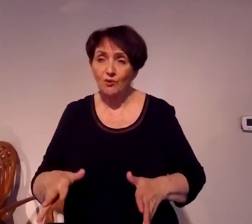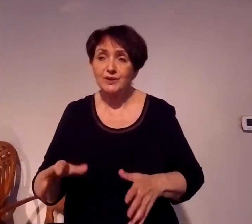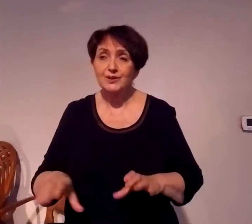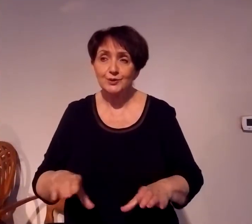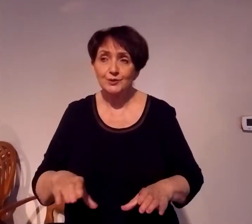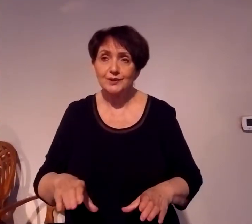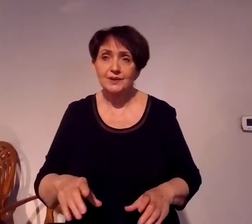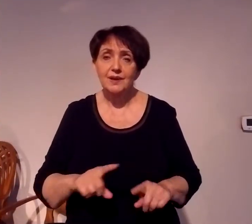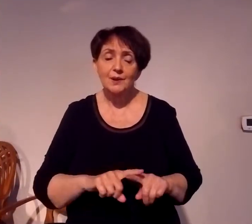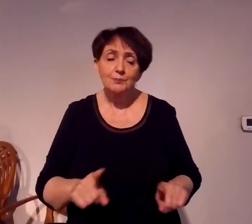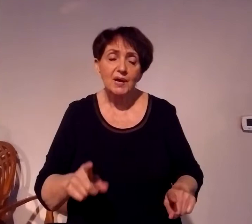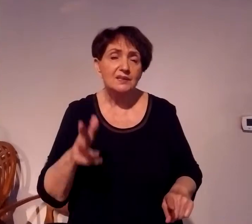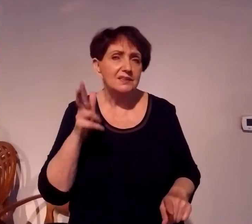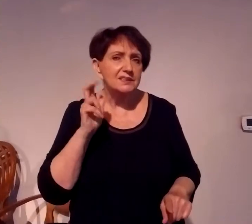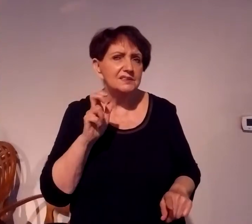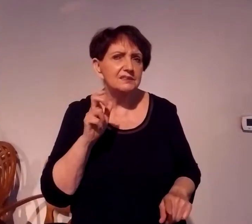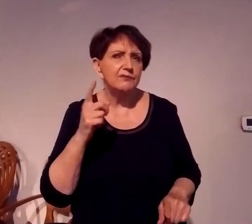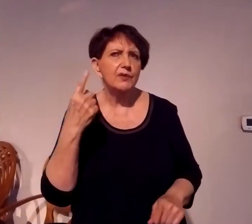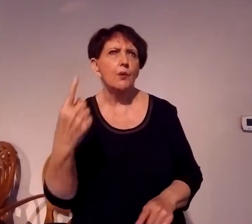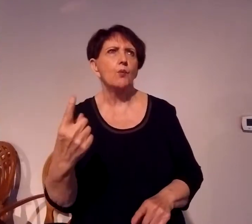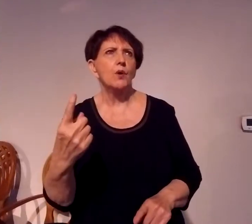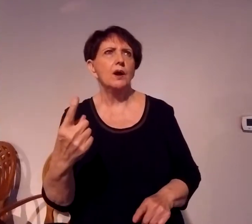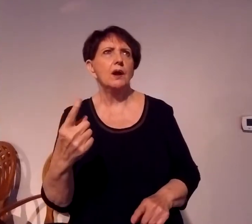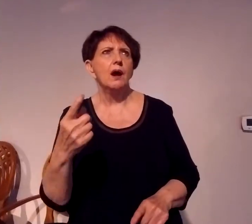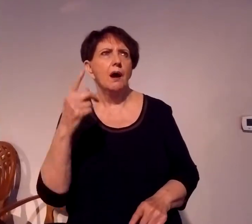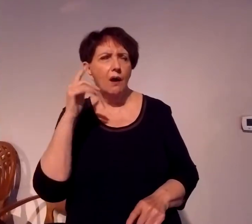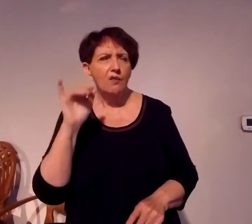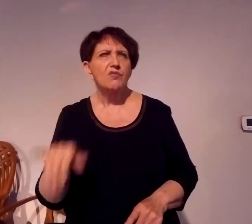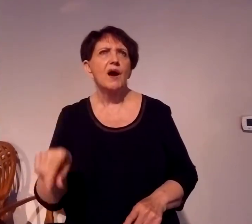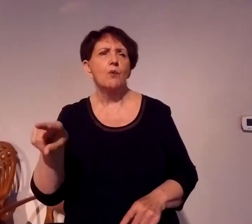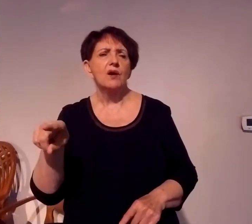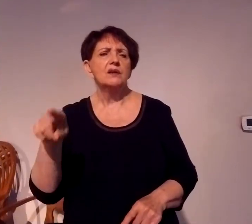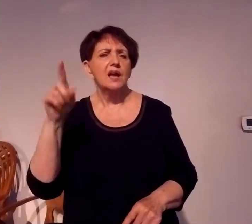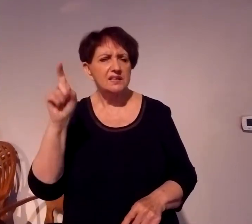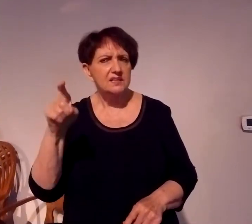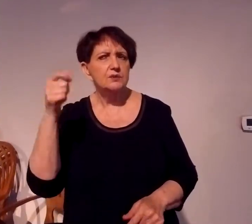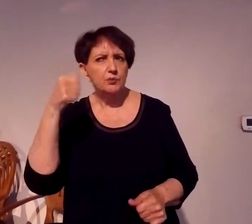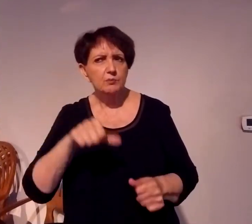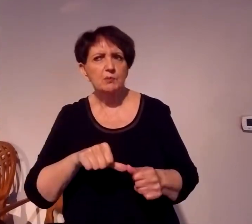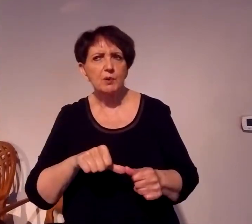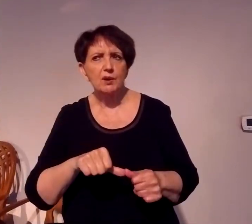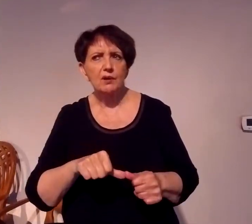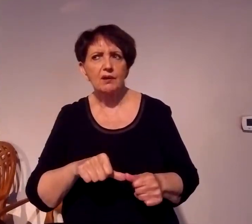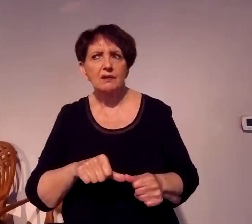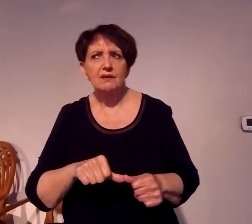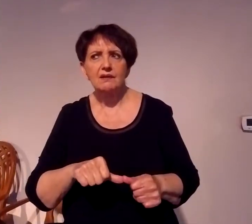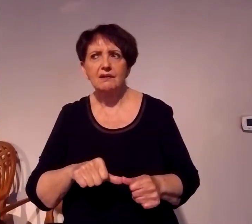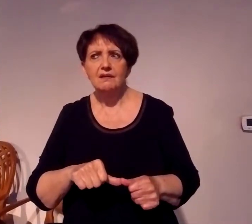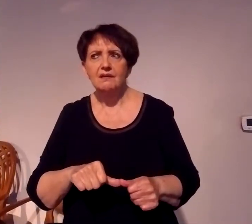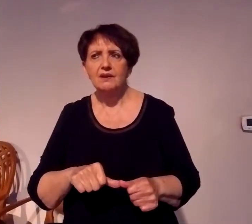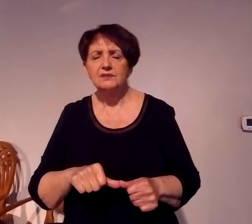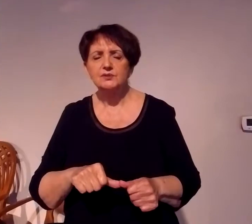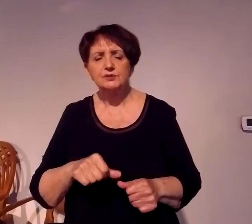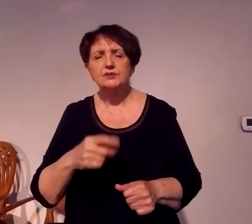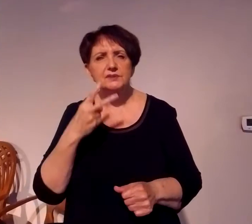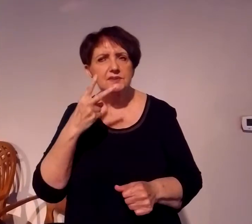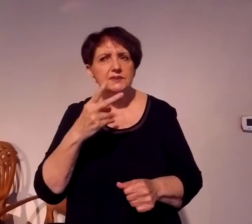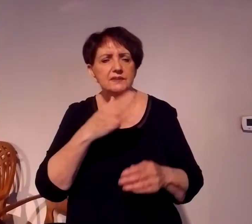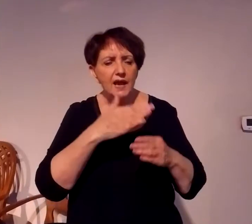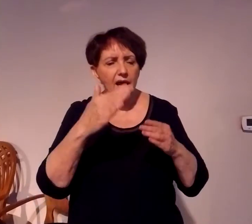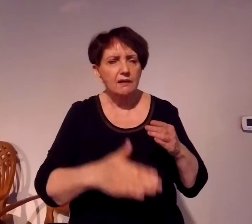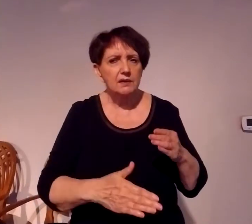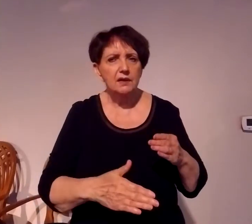just listen for the one that goes, I needed to remember that. To envision the outcome.